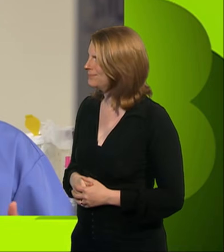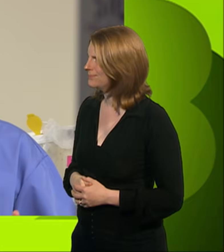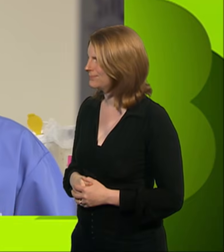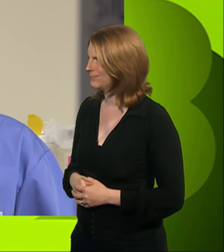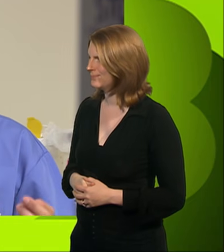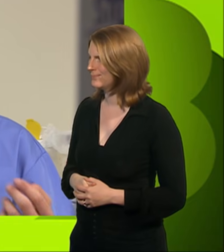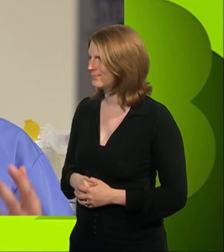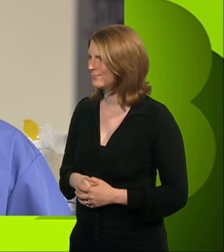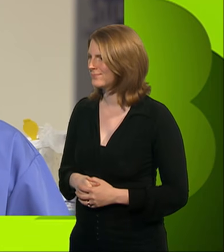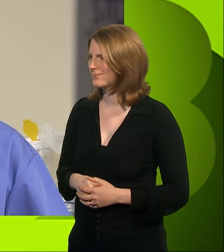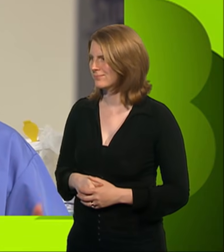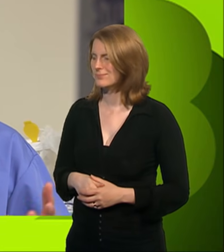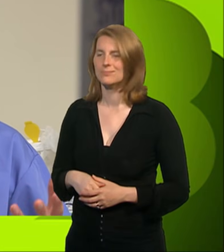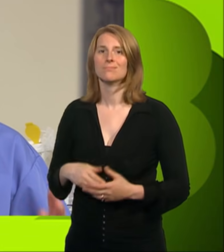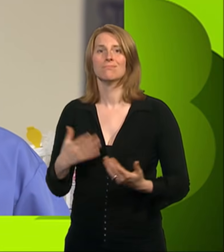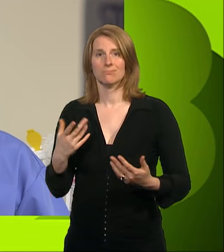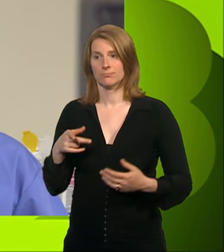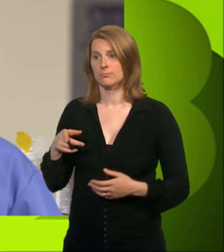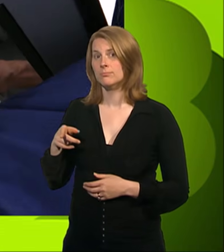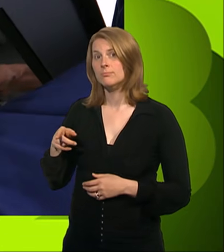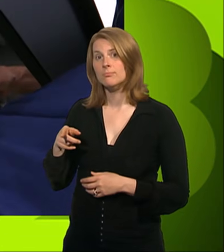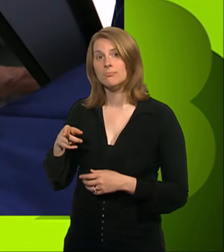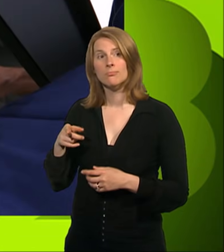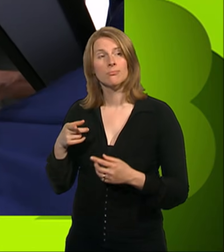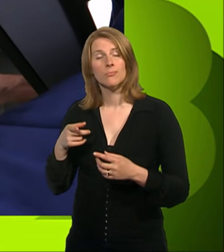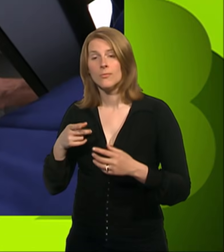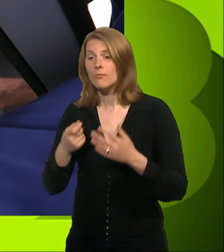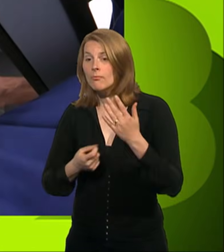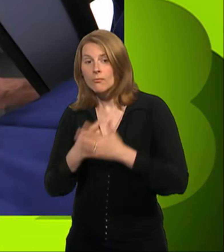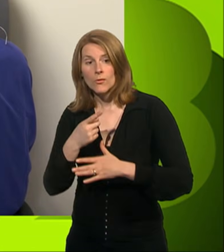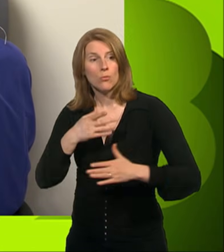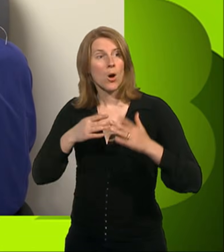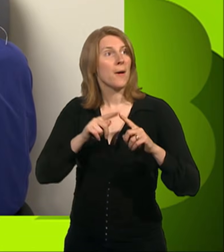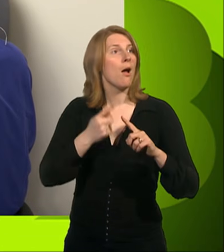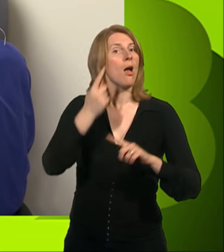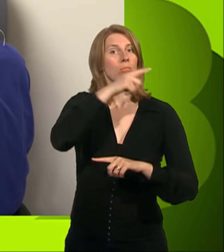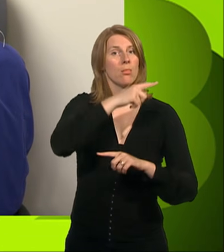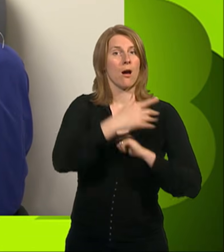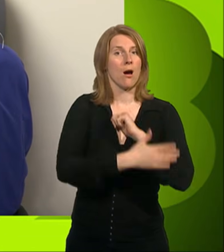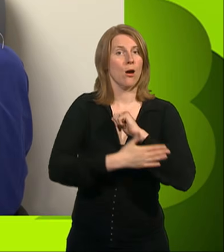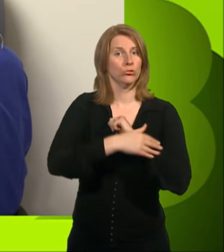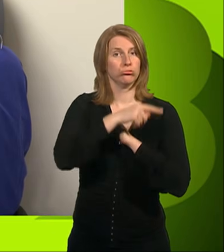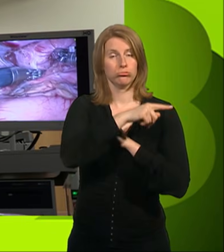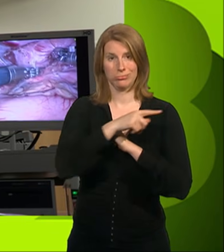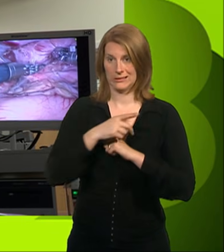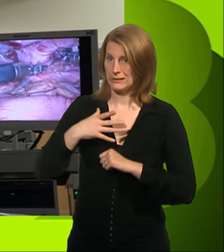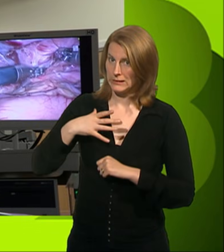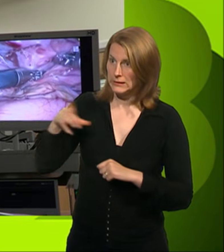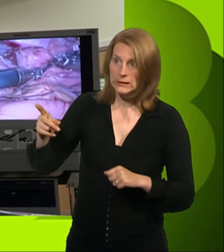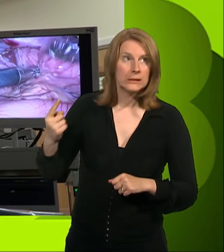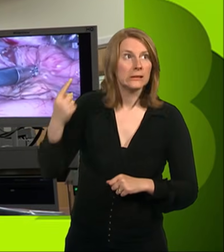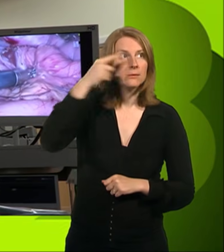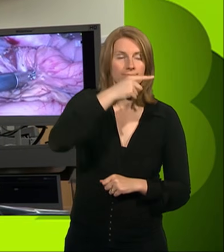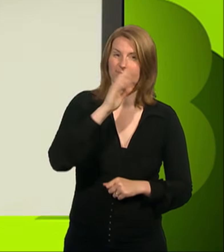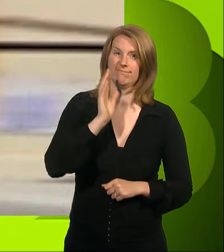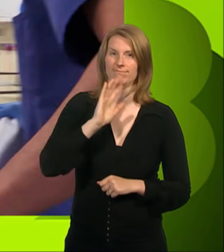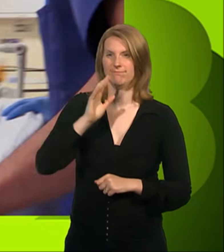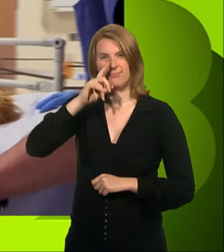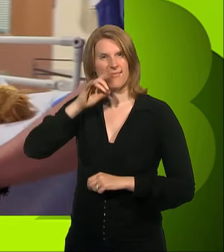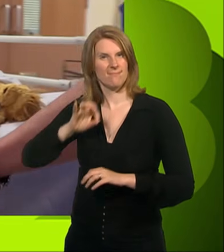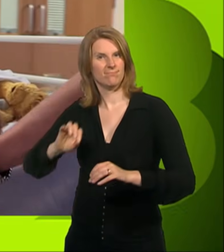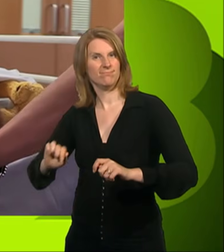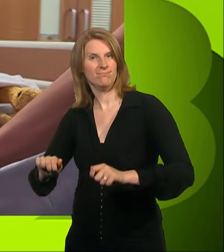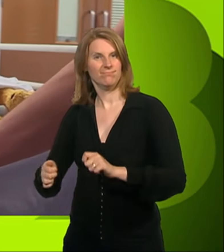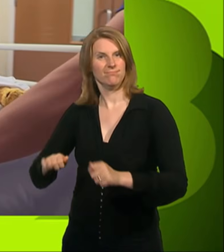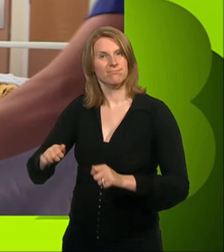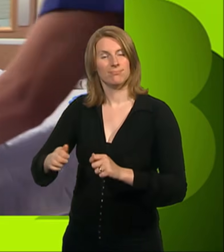And there's no need for him to be in the room or even in the country, so he could be anywhere in the world, operating on a patient in Leeds.